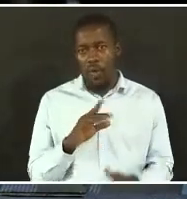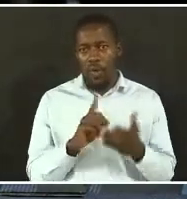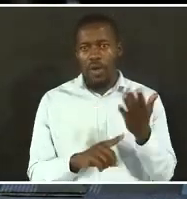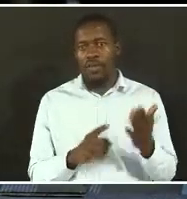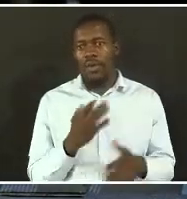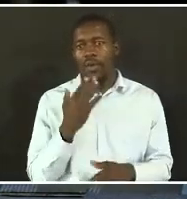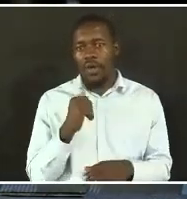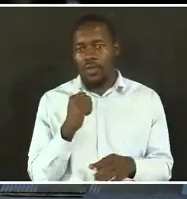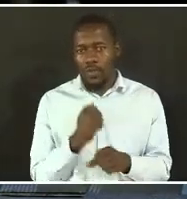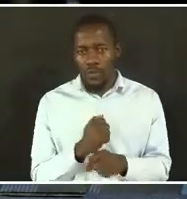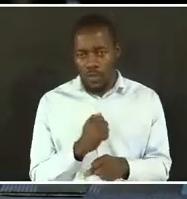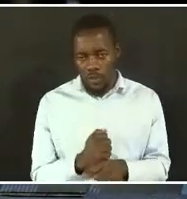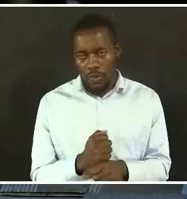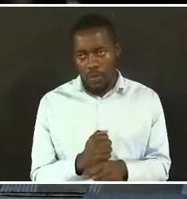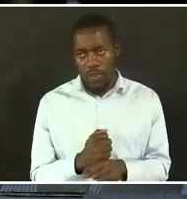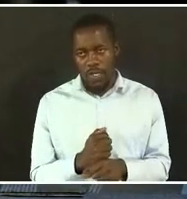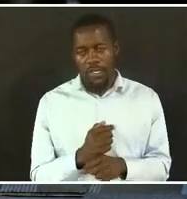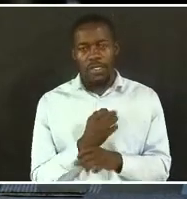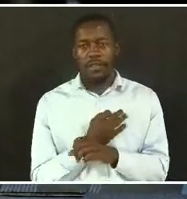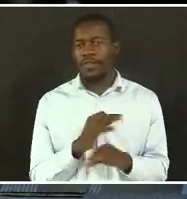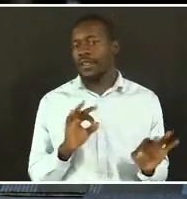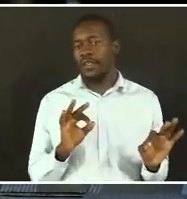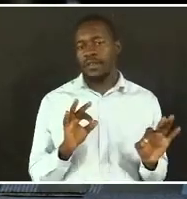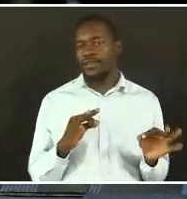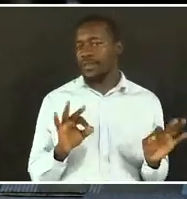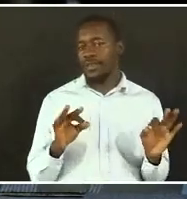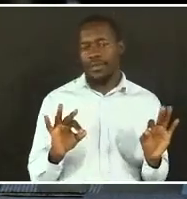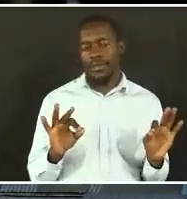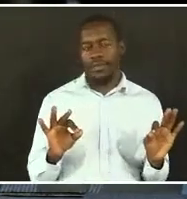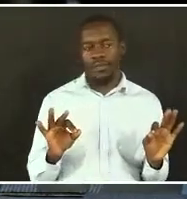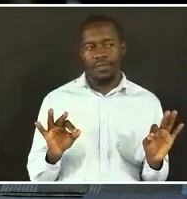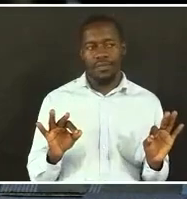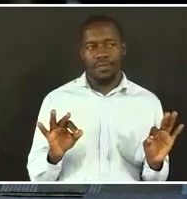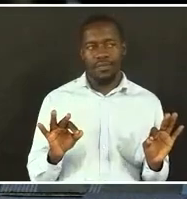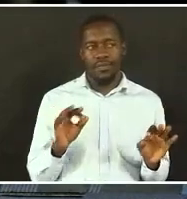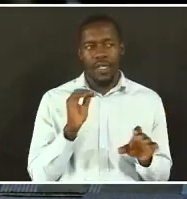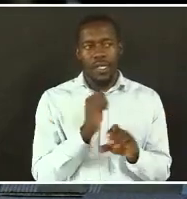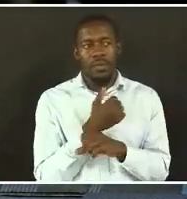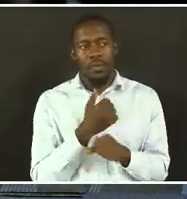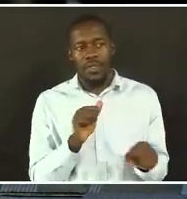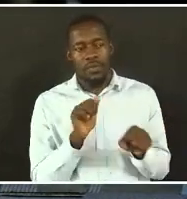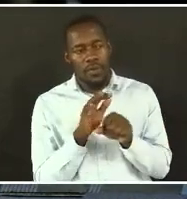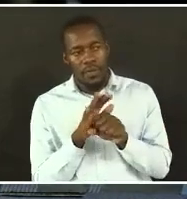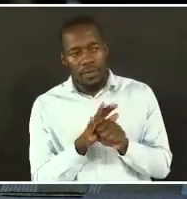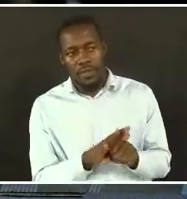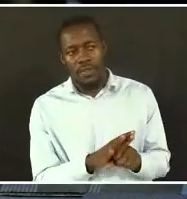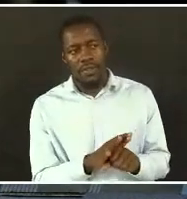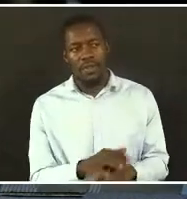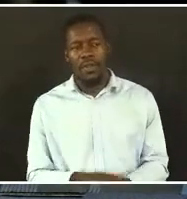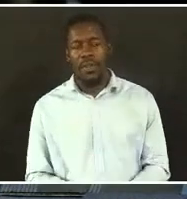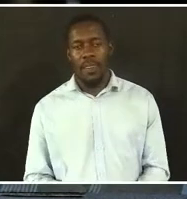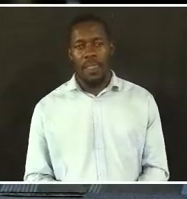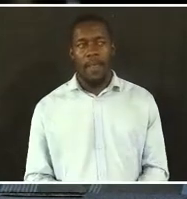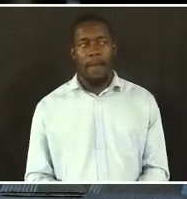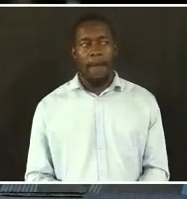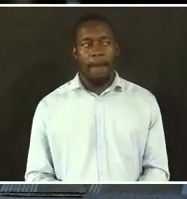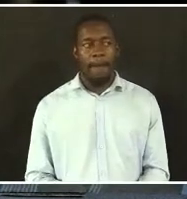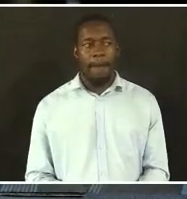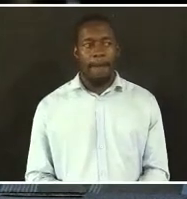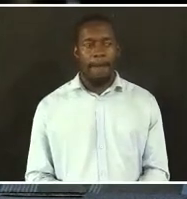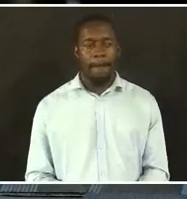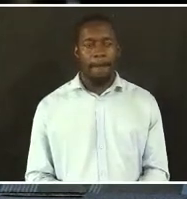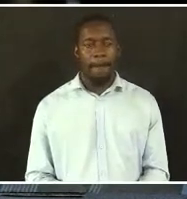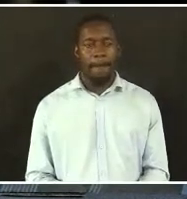desire, because they are individuals of sound mind. Mm-hmm. Unless their health has deteriorated that they cannot make